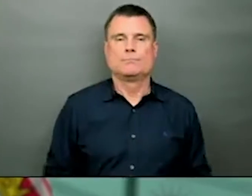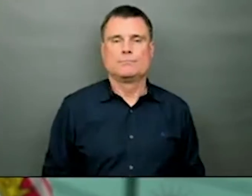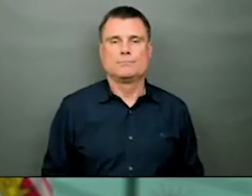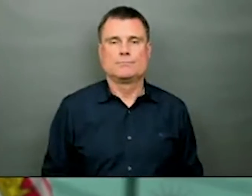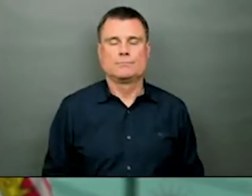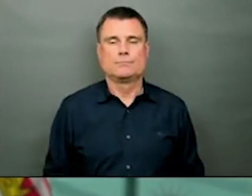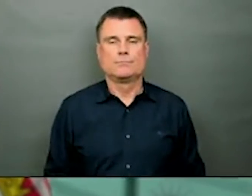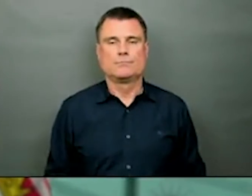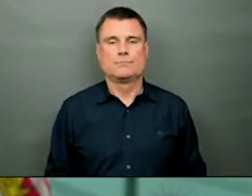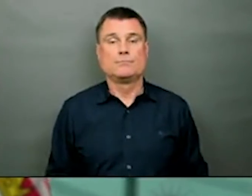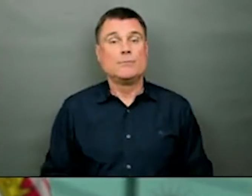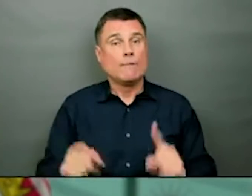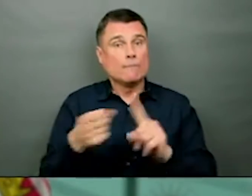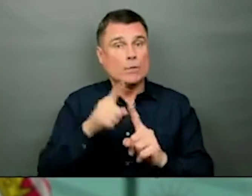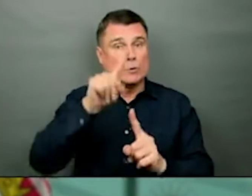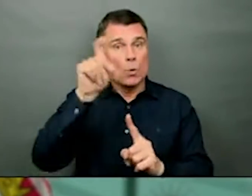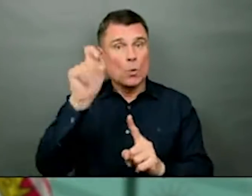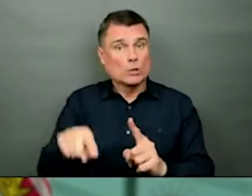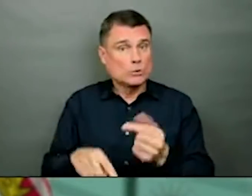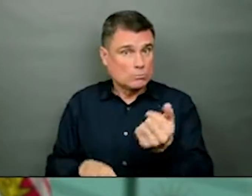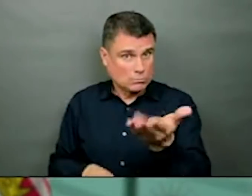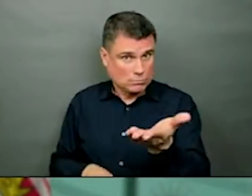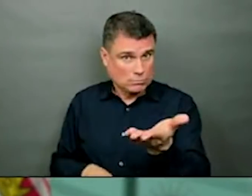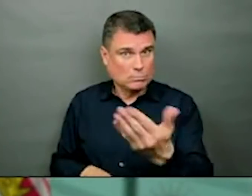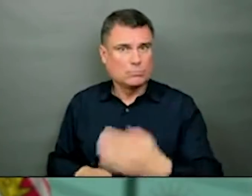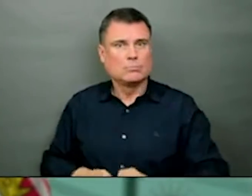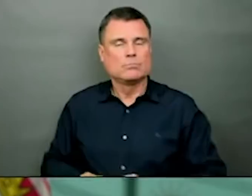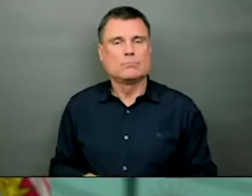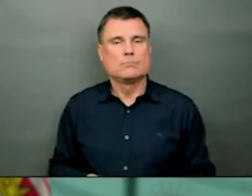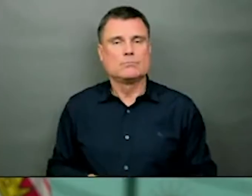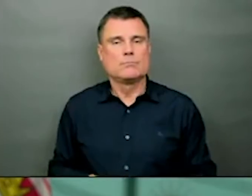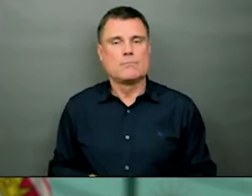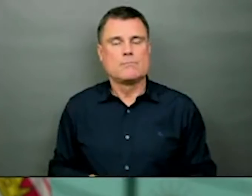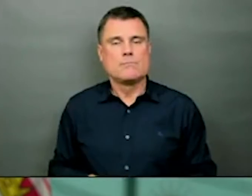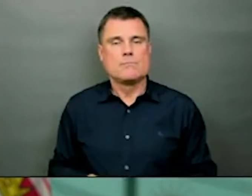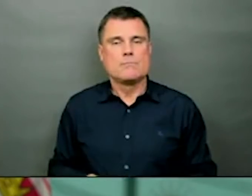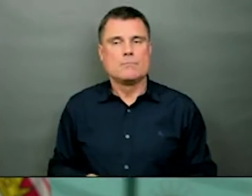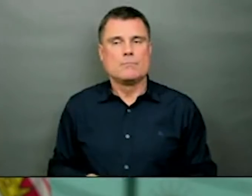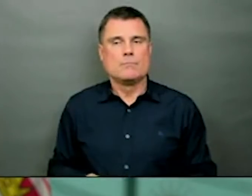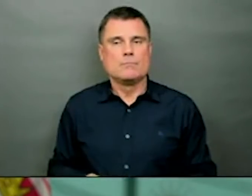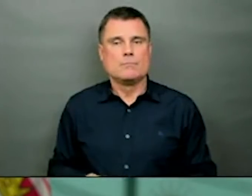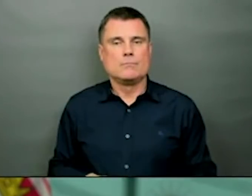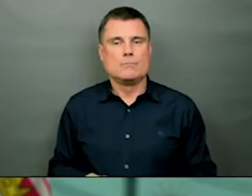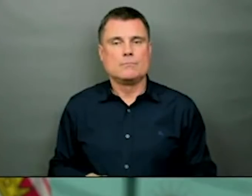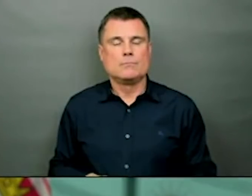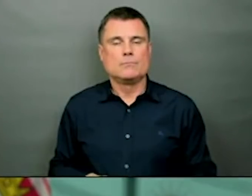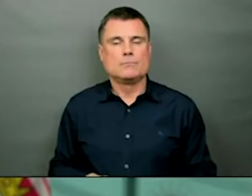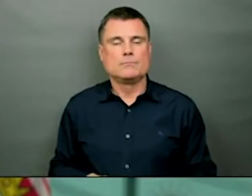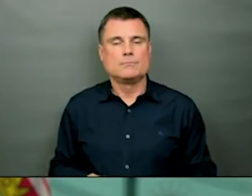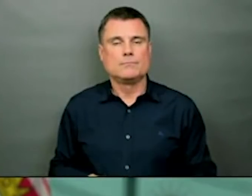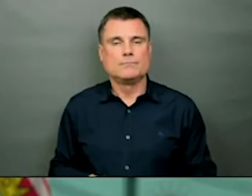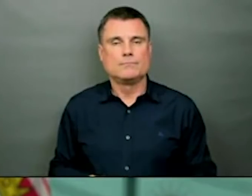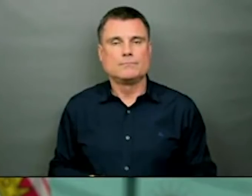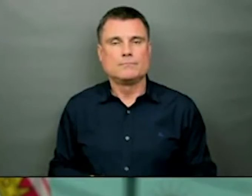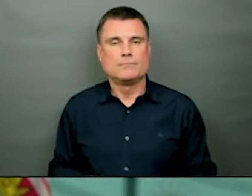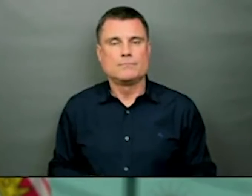ask that you please take your phones off mute. You're not audible until your name is called. First question this afternoon is from Richard Zussman, Global News.